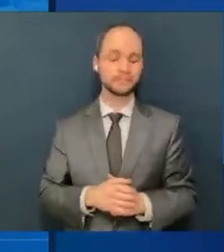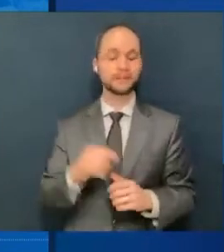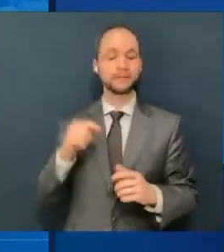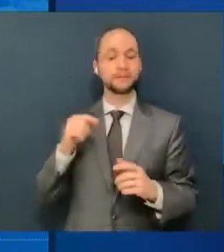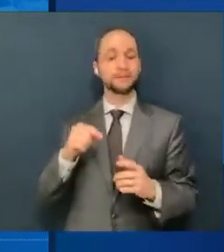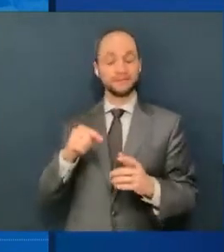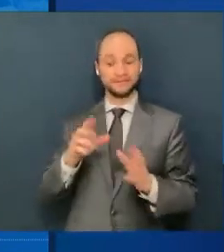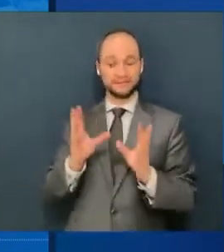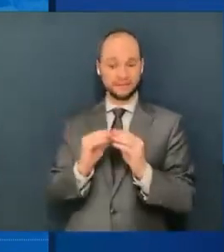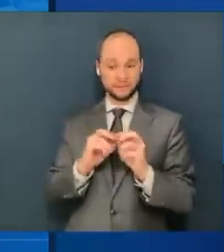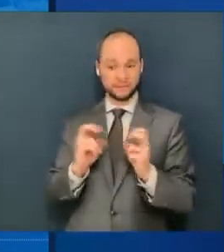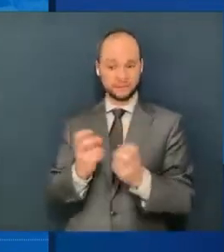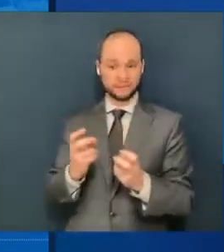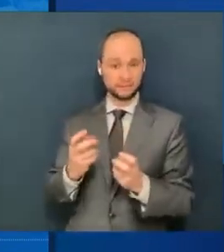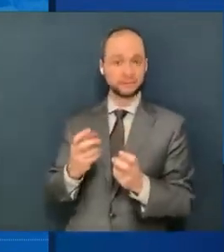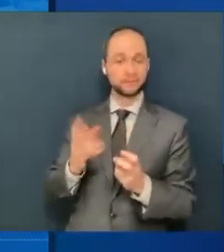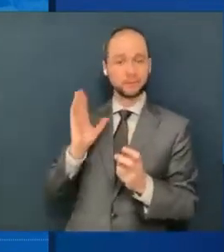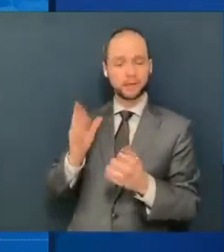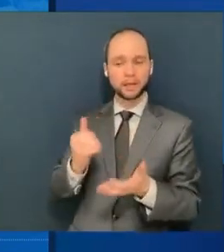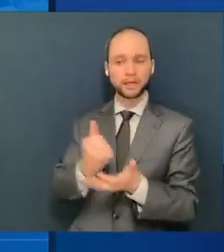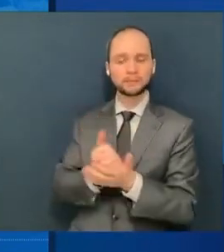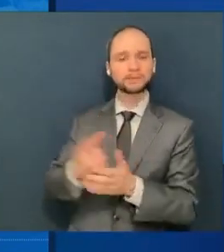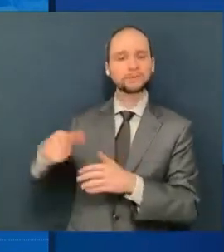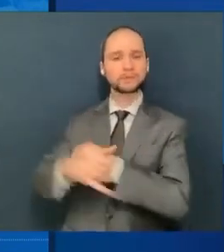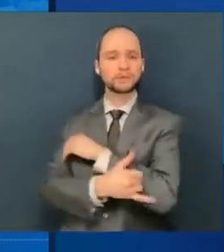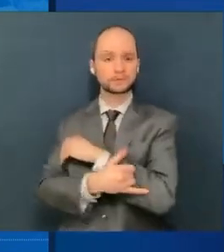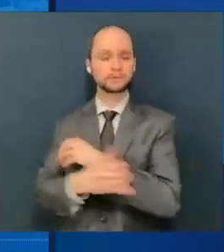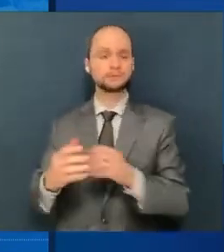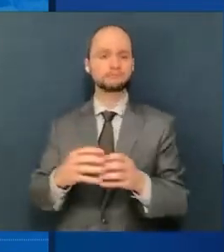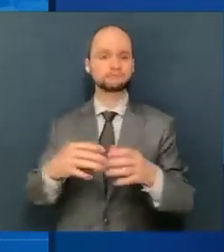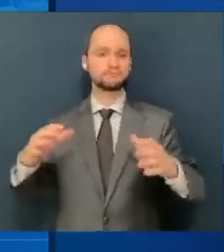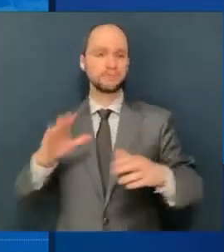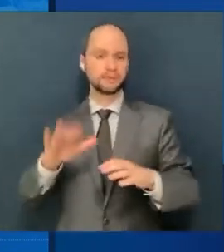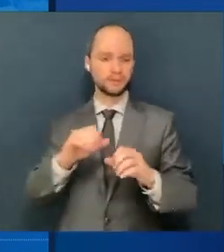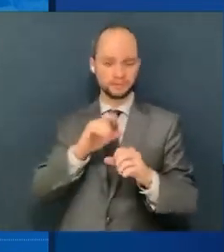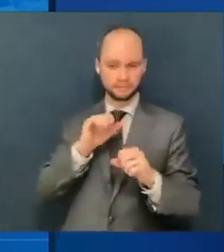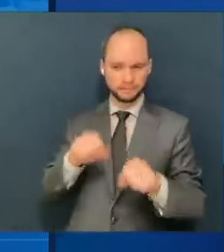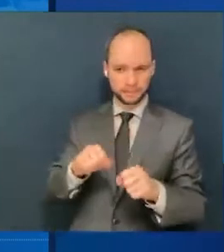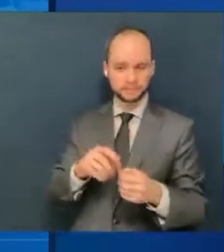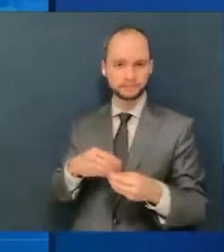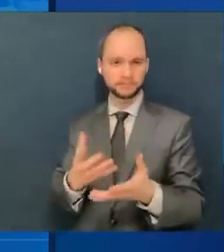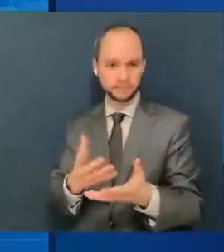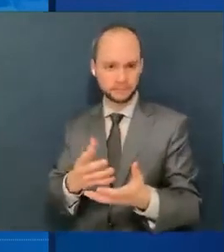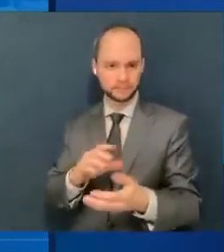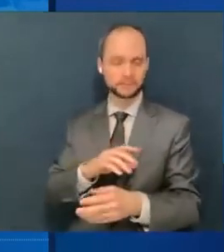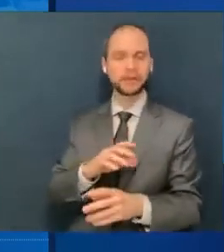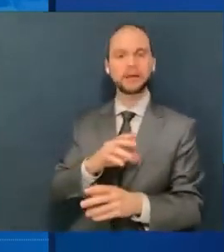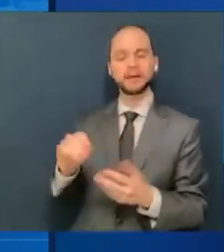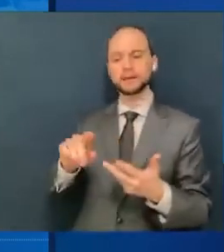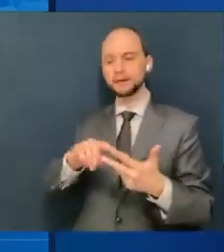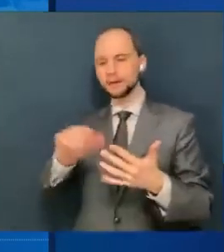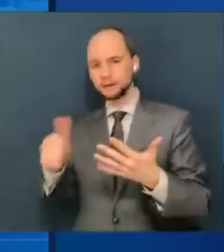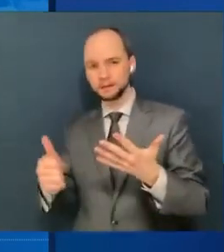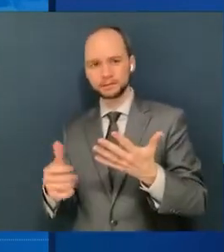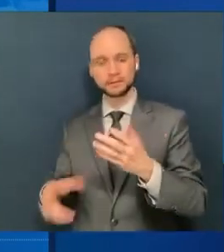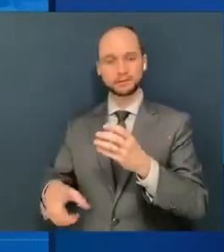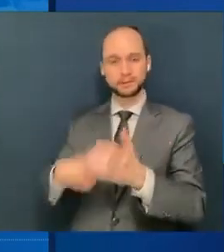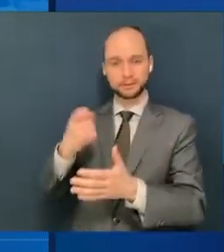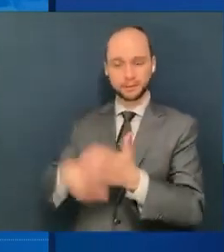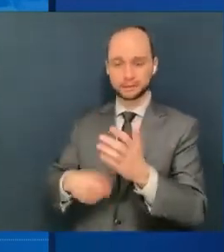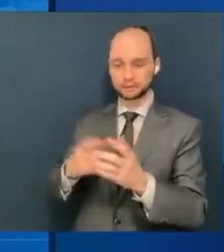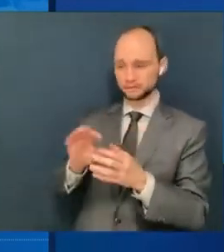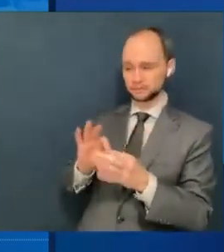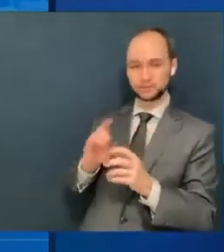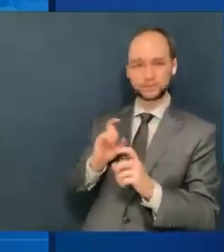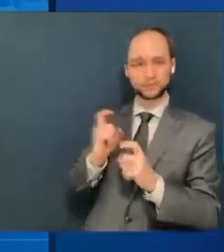systems, increase their absorptive capacity and demand, and provide support to cover ancillary costs for the donated doses